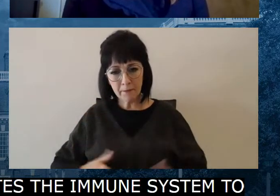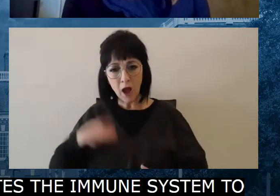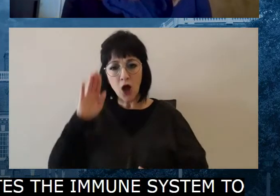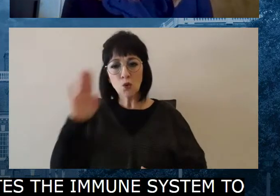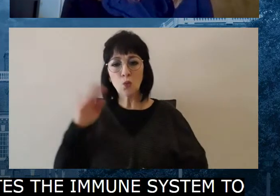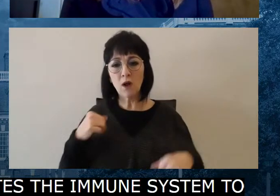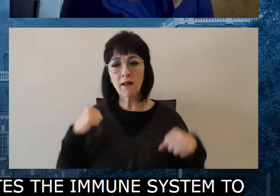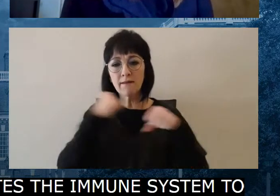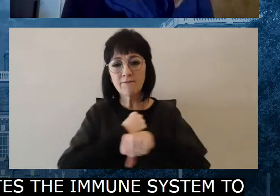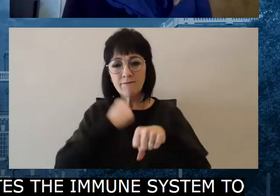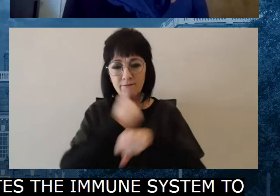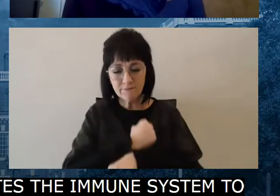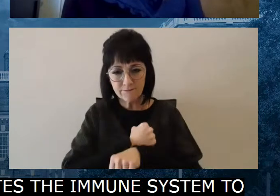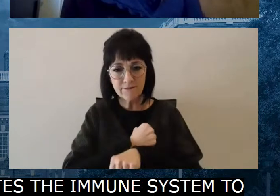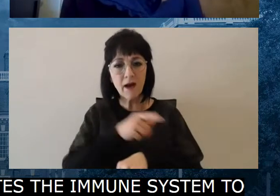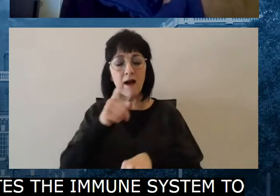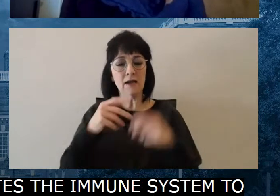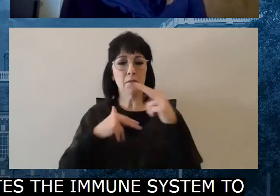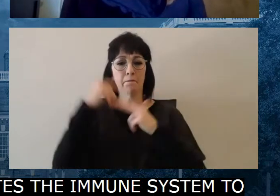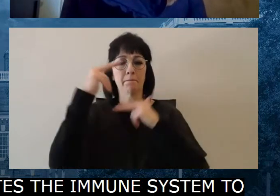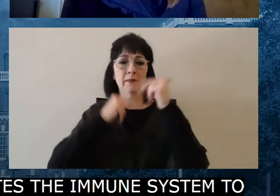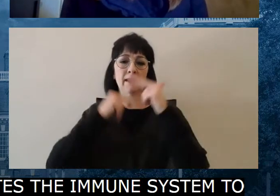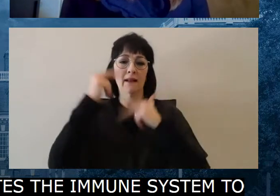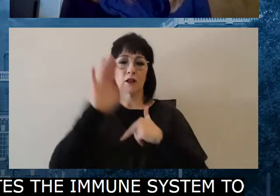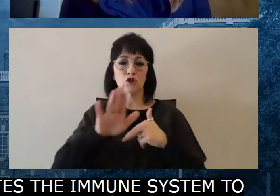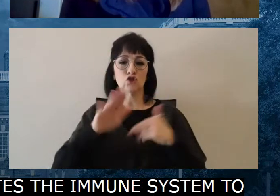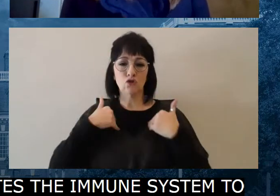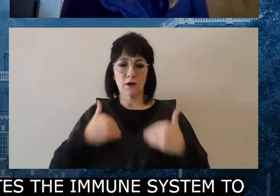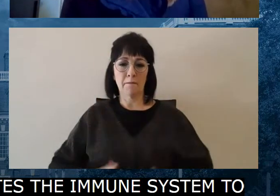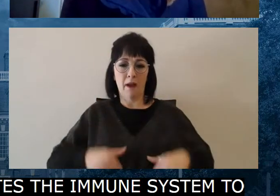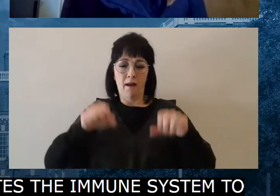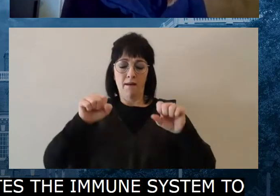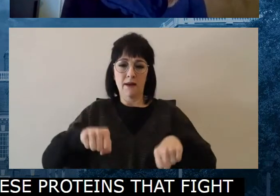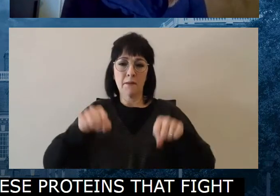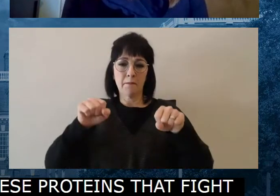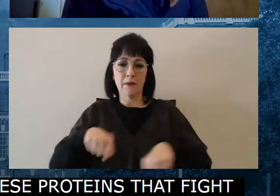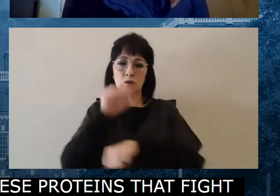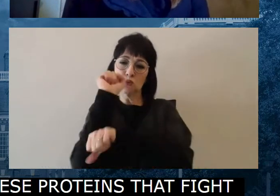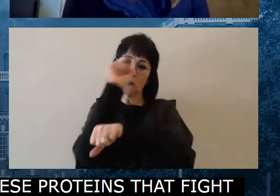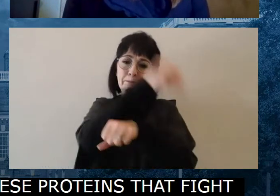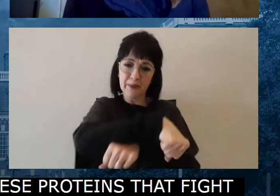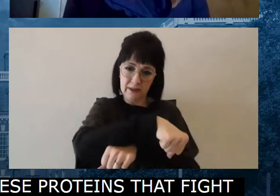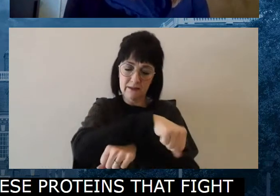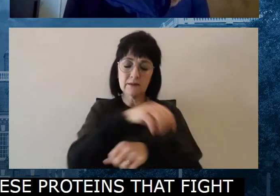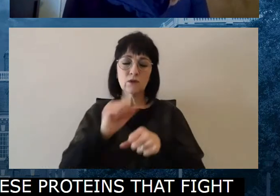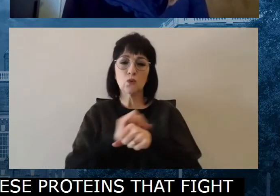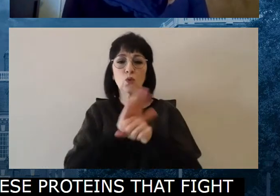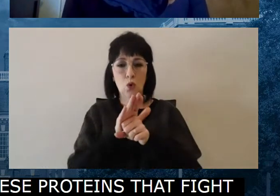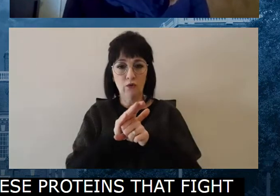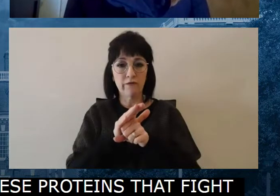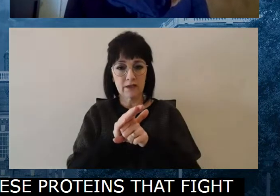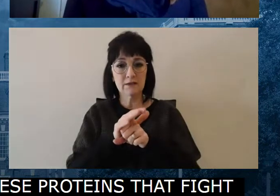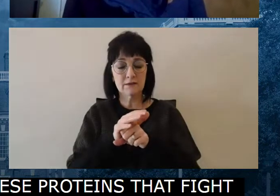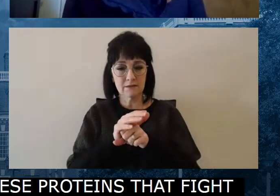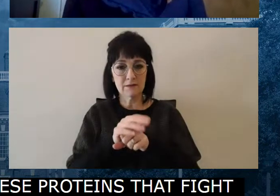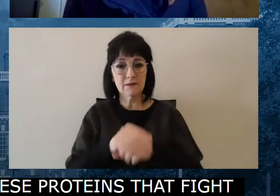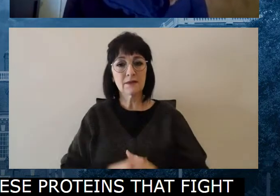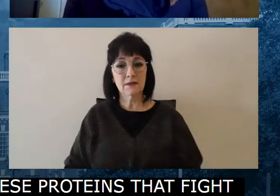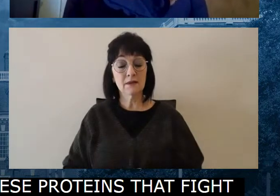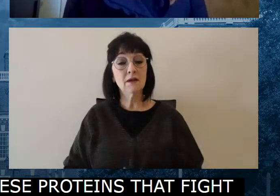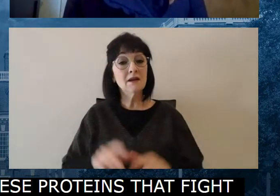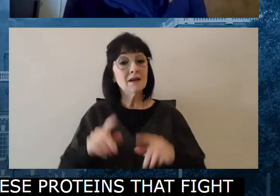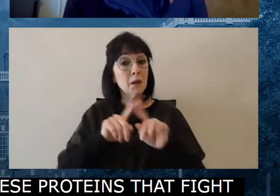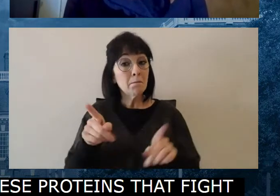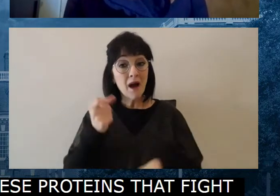these proteins that fight the infection. But very importantly, like the other two vaccines, it cannot